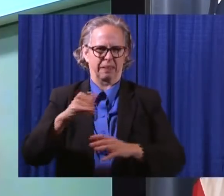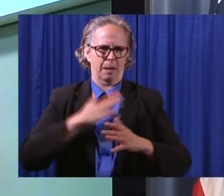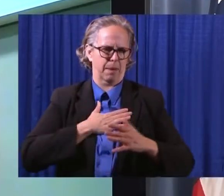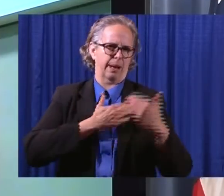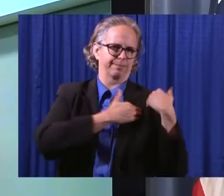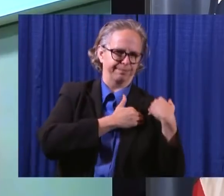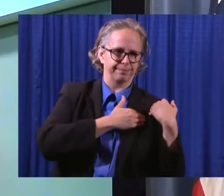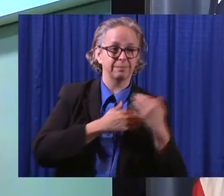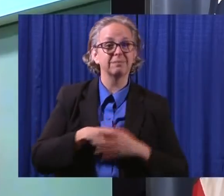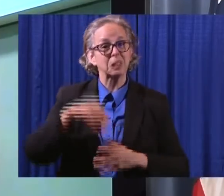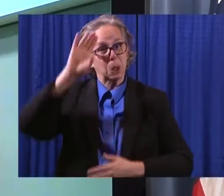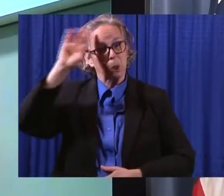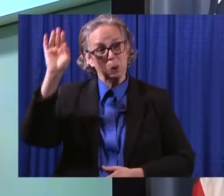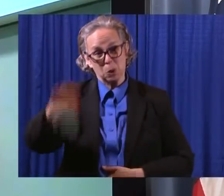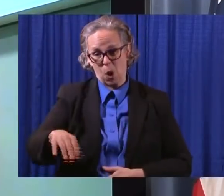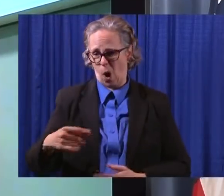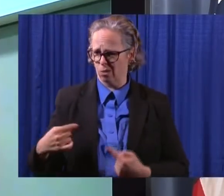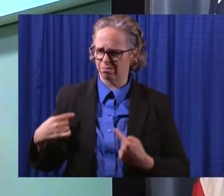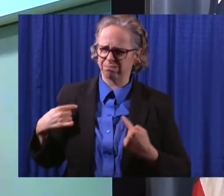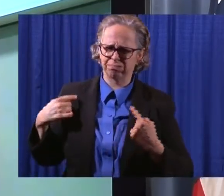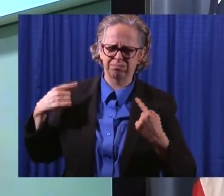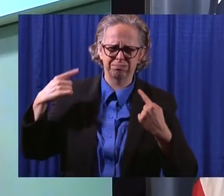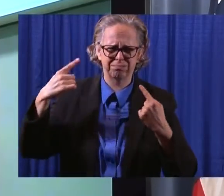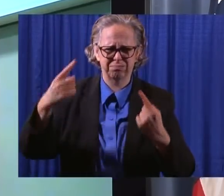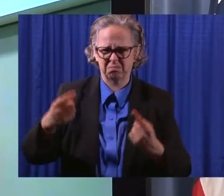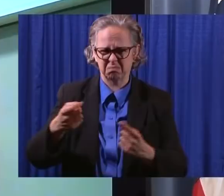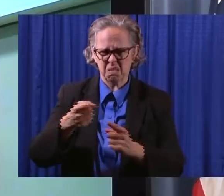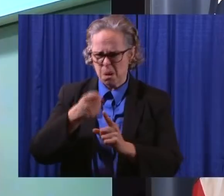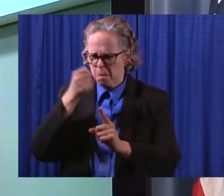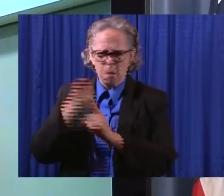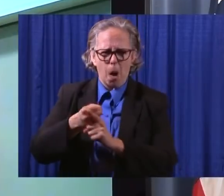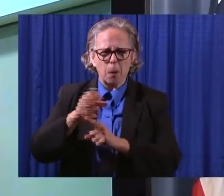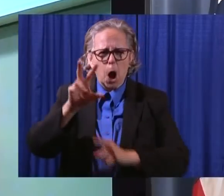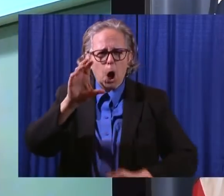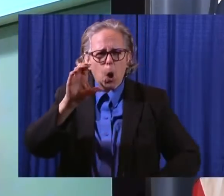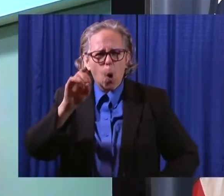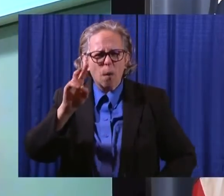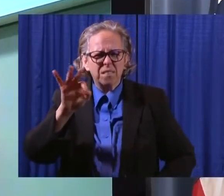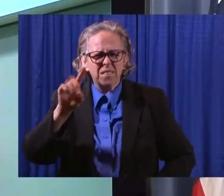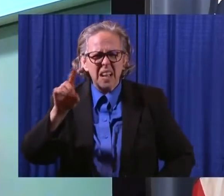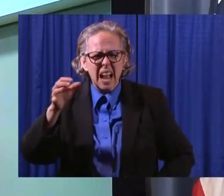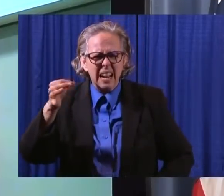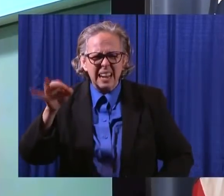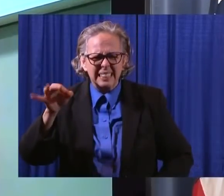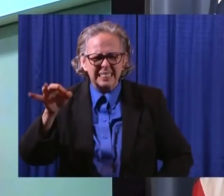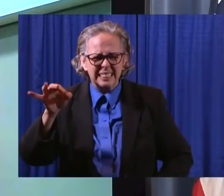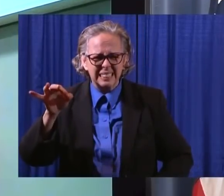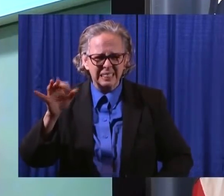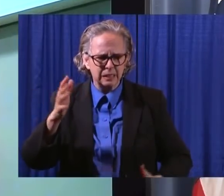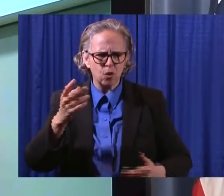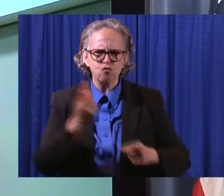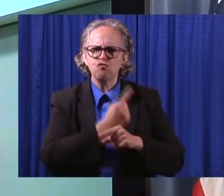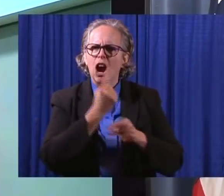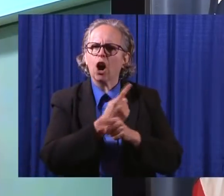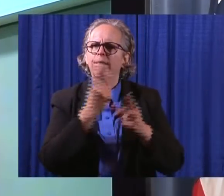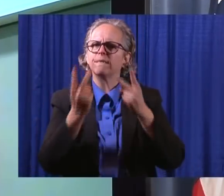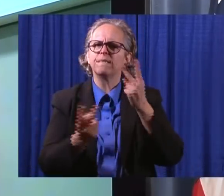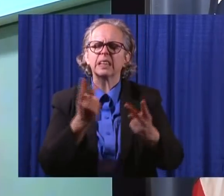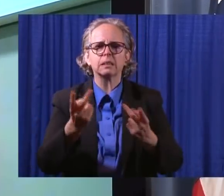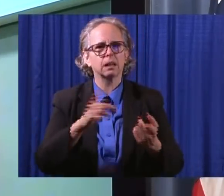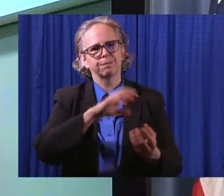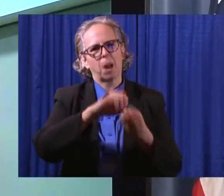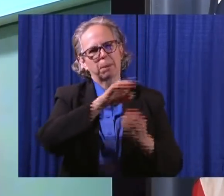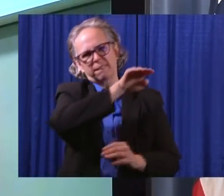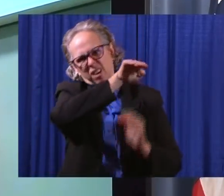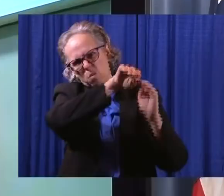is that during this time of COVID-19, we've seen a very sharp decline since March in the number of kids that have come in for